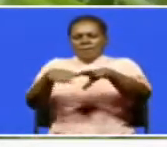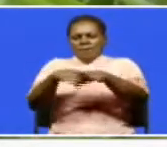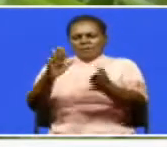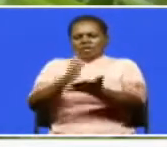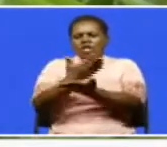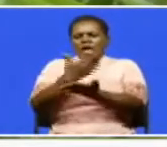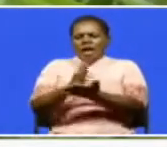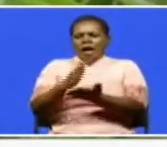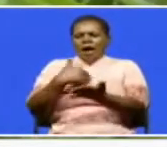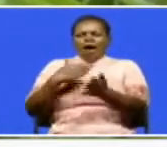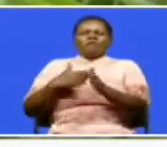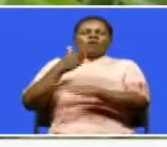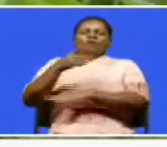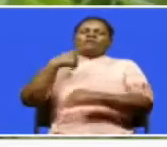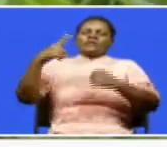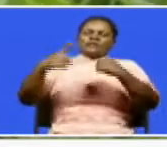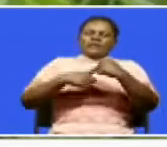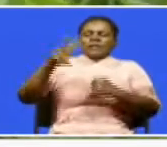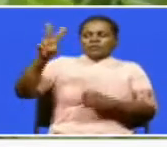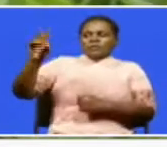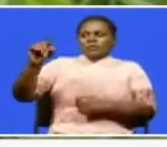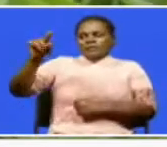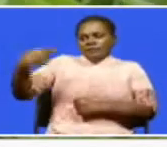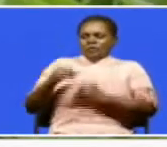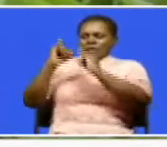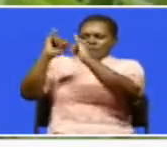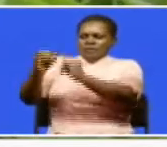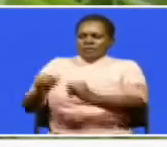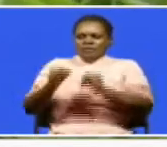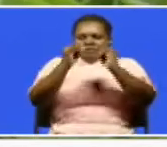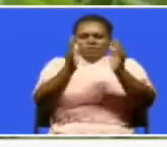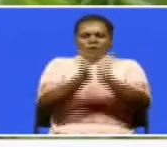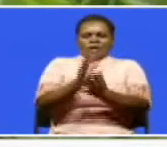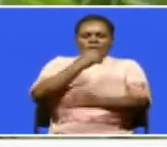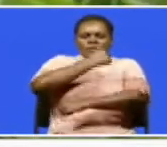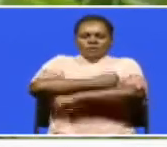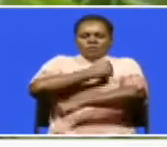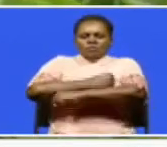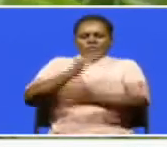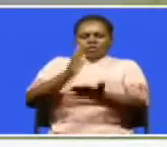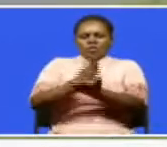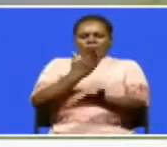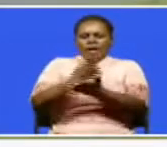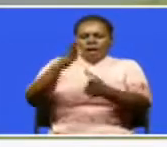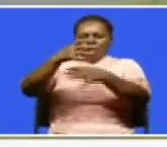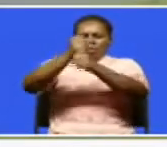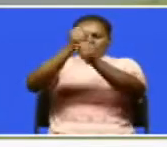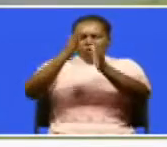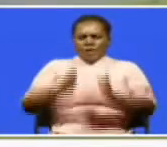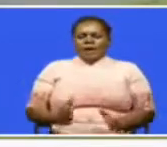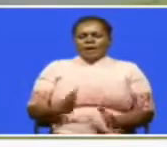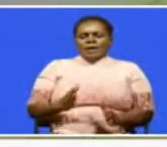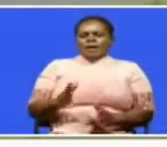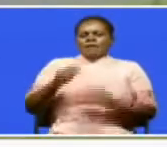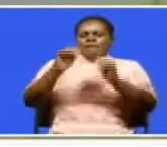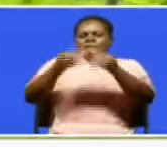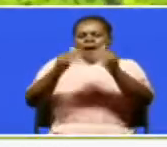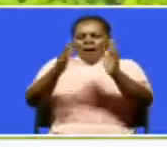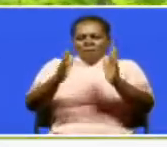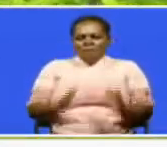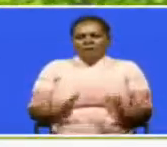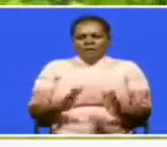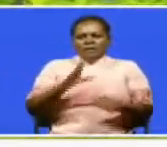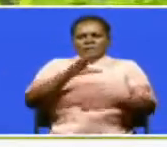will now have over 620,000 individual and institutional shareholders. According to KTDA, farmers will